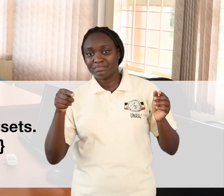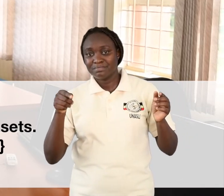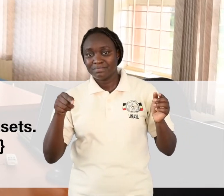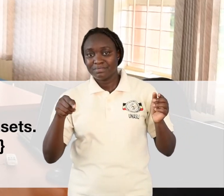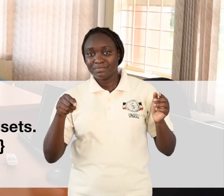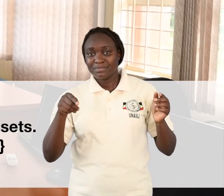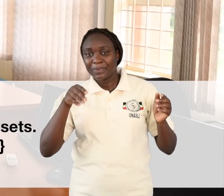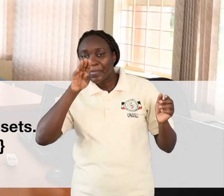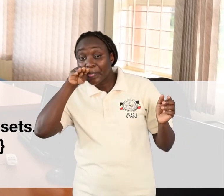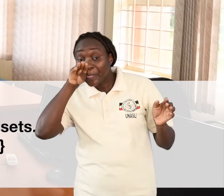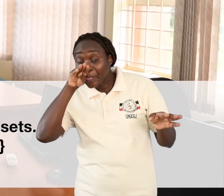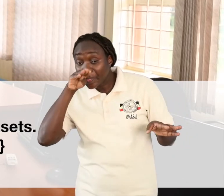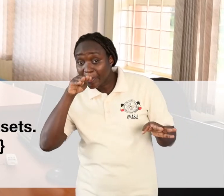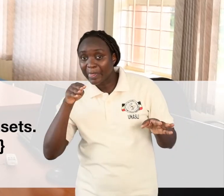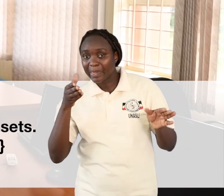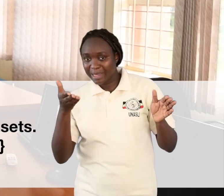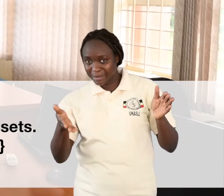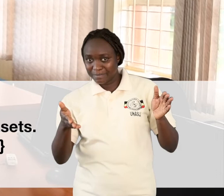and a rat.